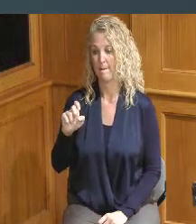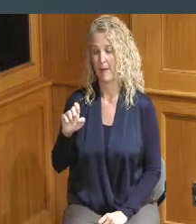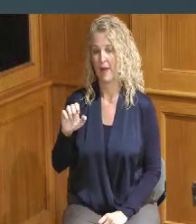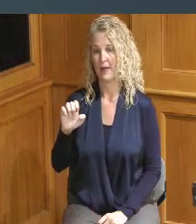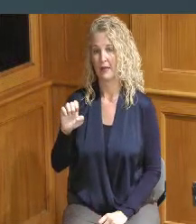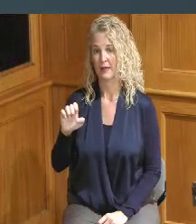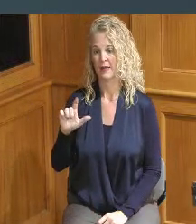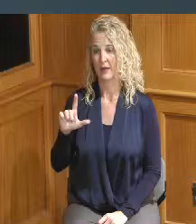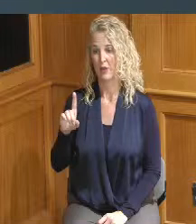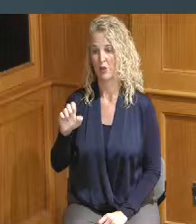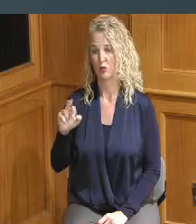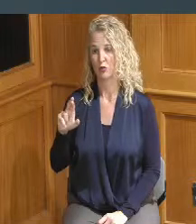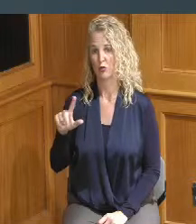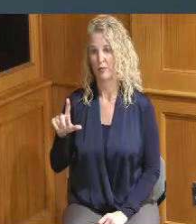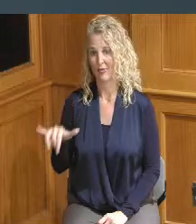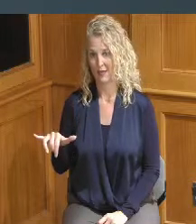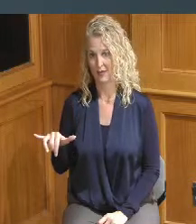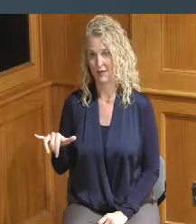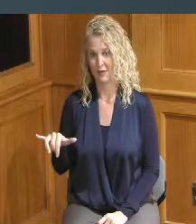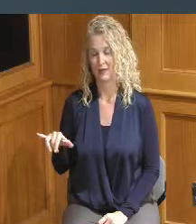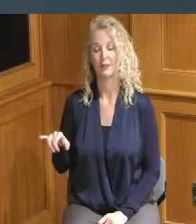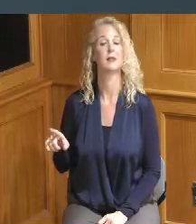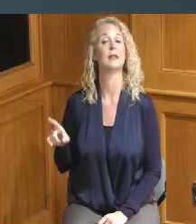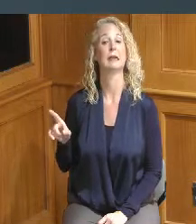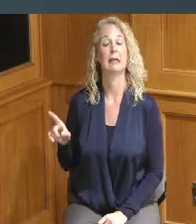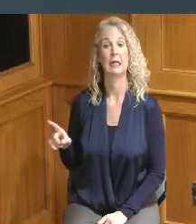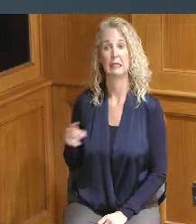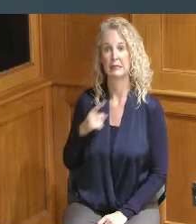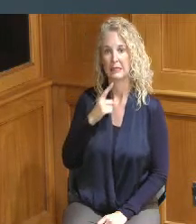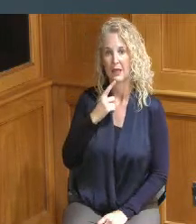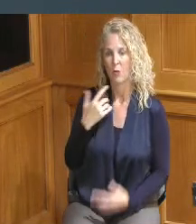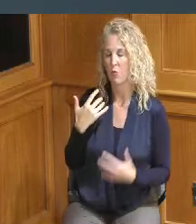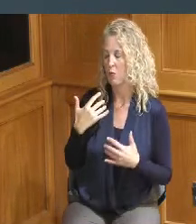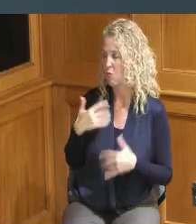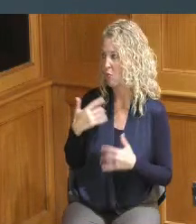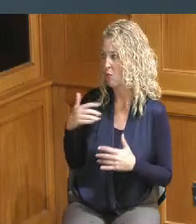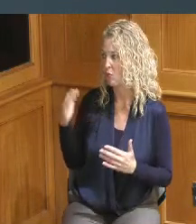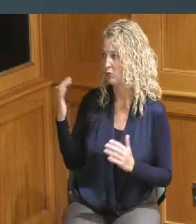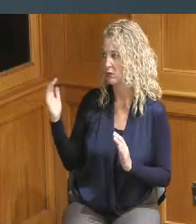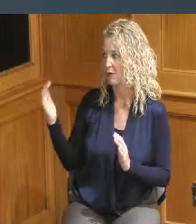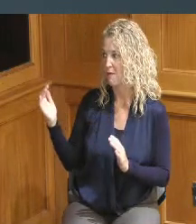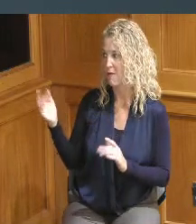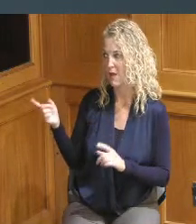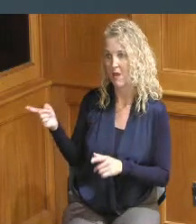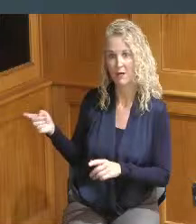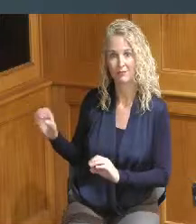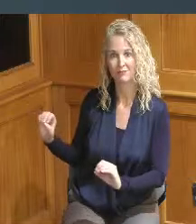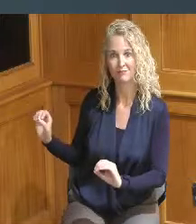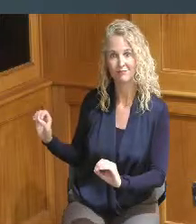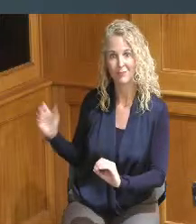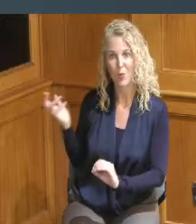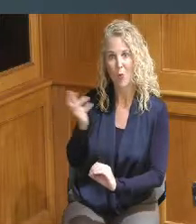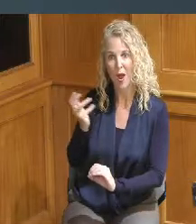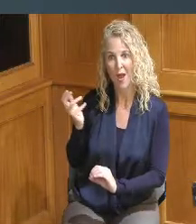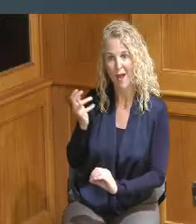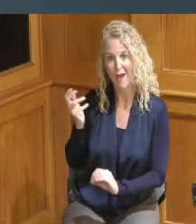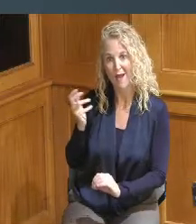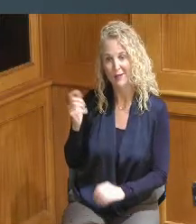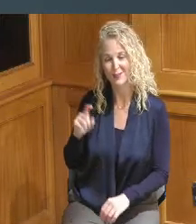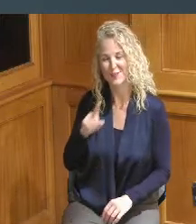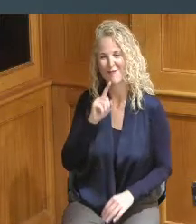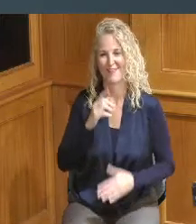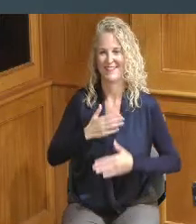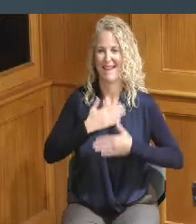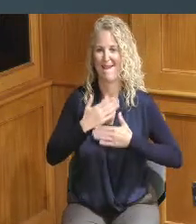Felderly, who went on to say that he has not seen anything like this in the country. So was happy to